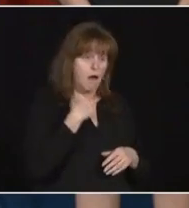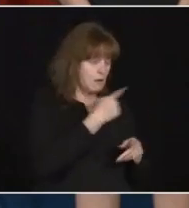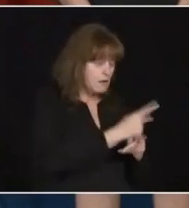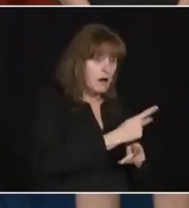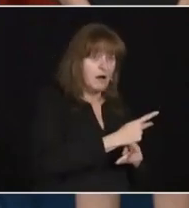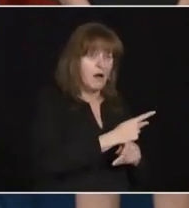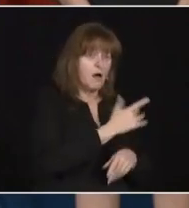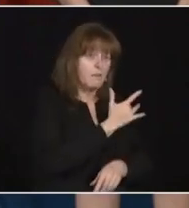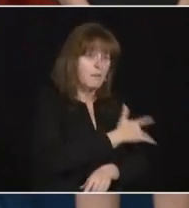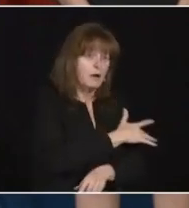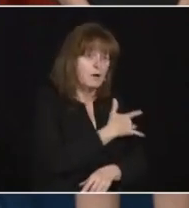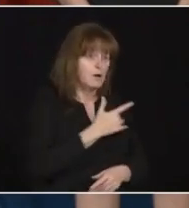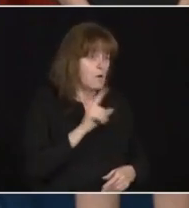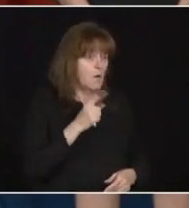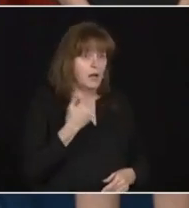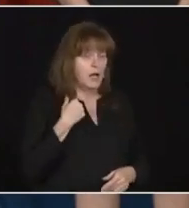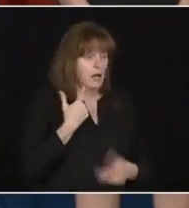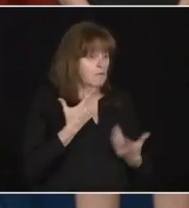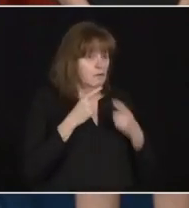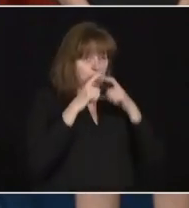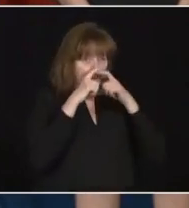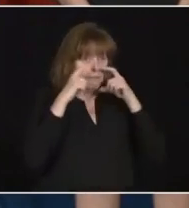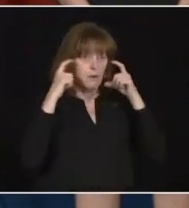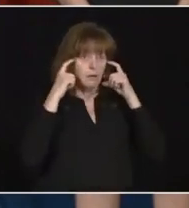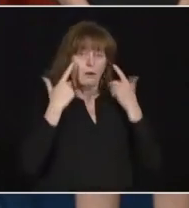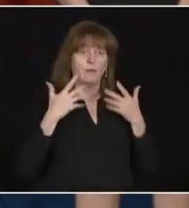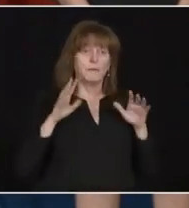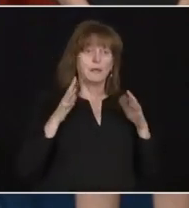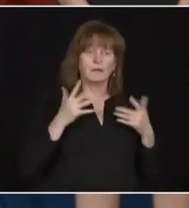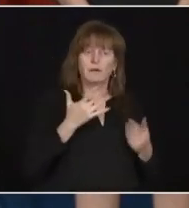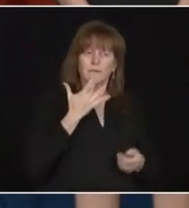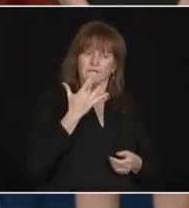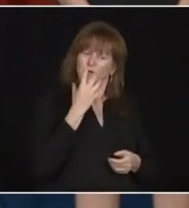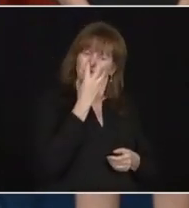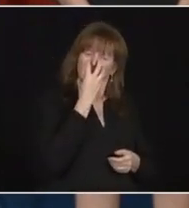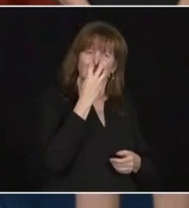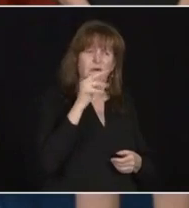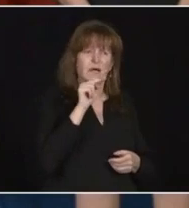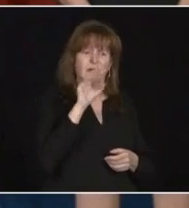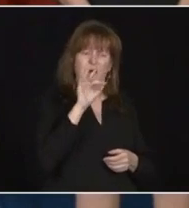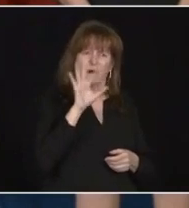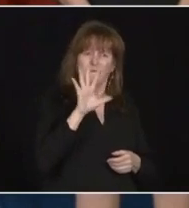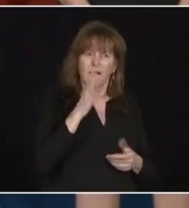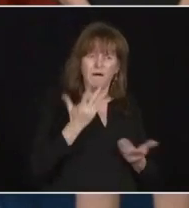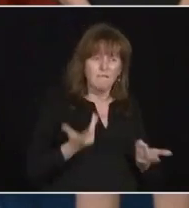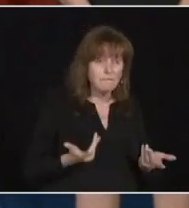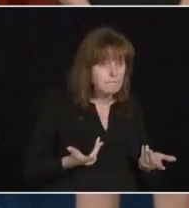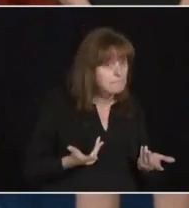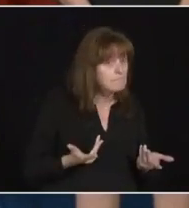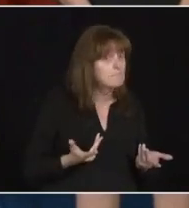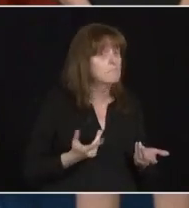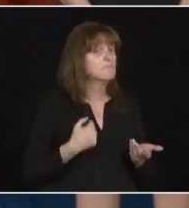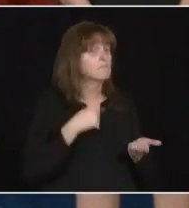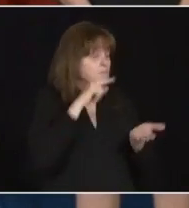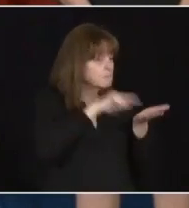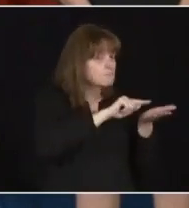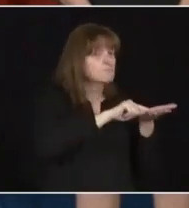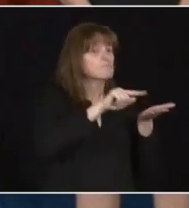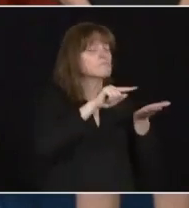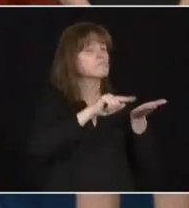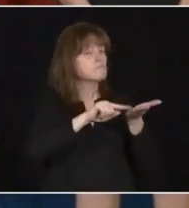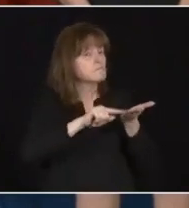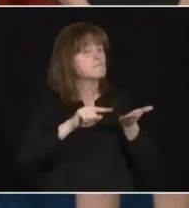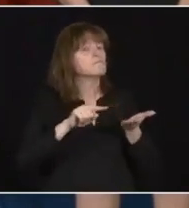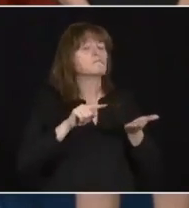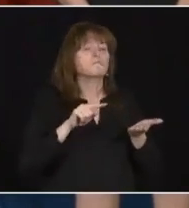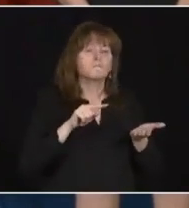the option of an N95 mask, and there is some evidence out there that points to the possibility COVID-19 can be